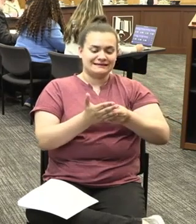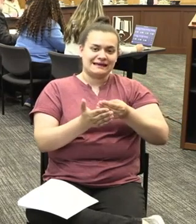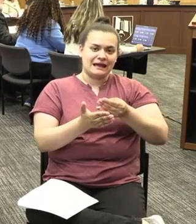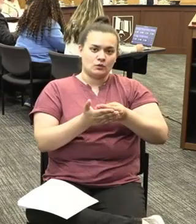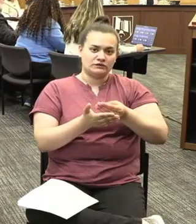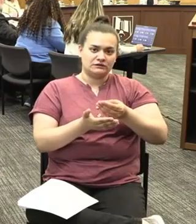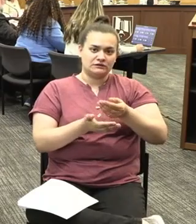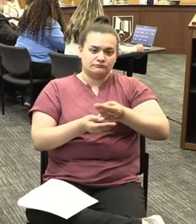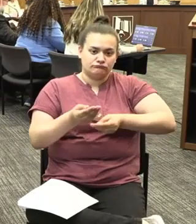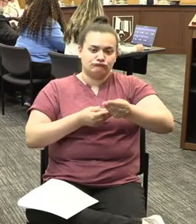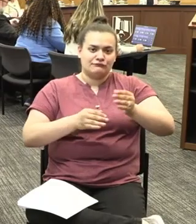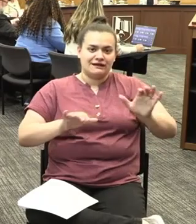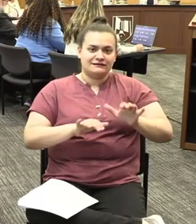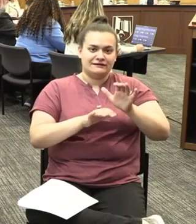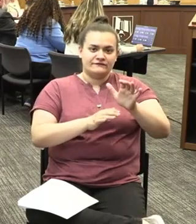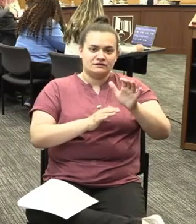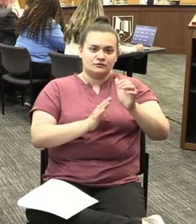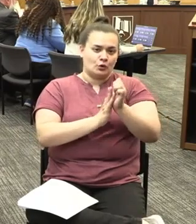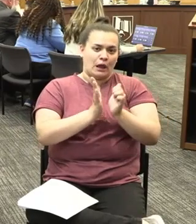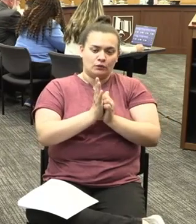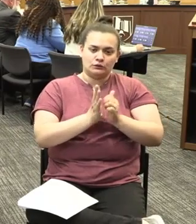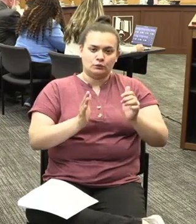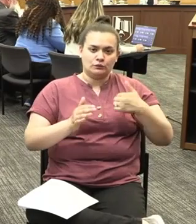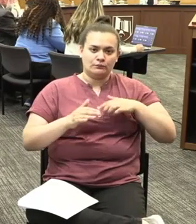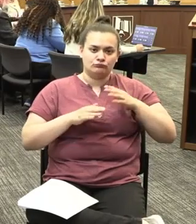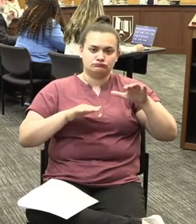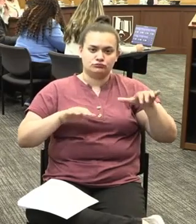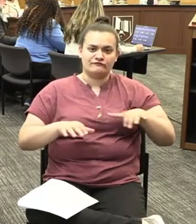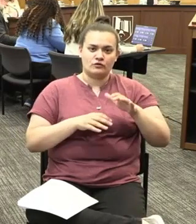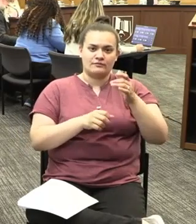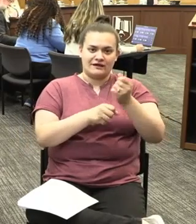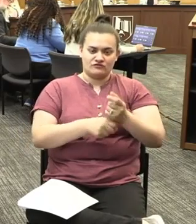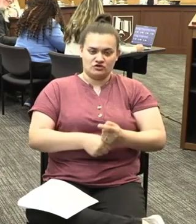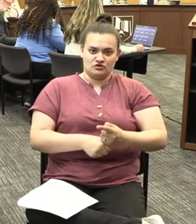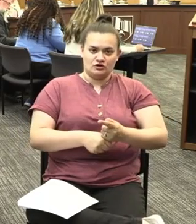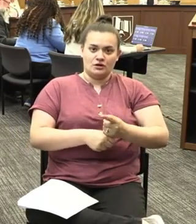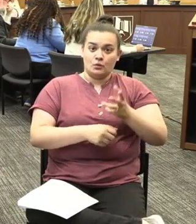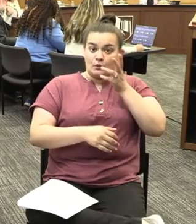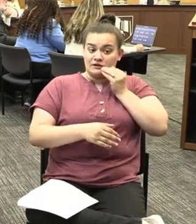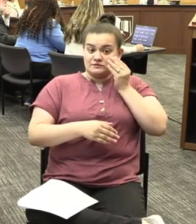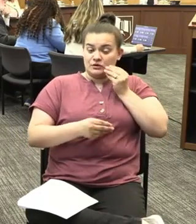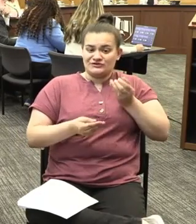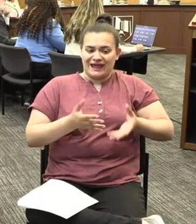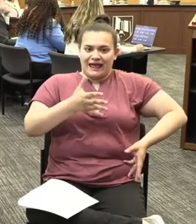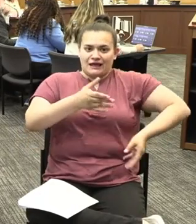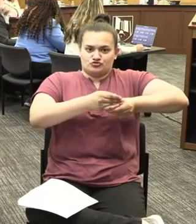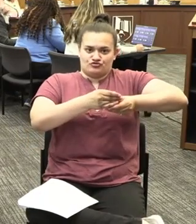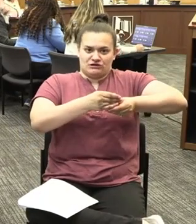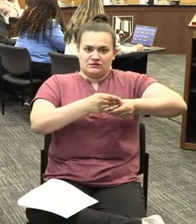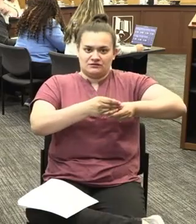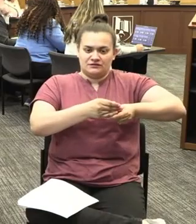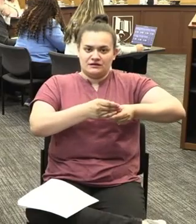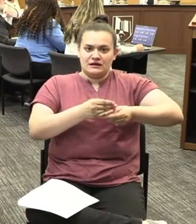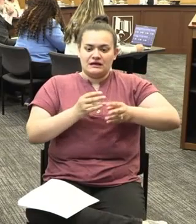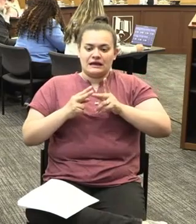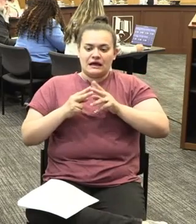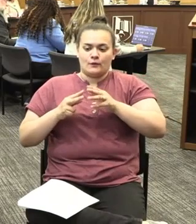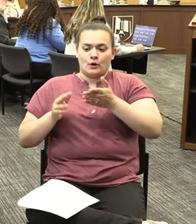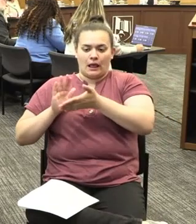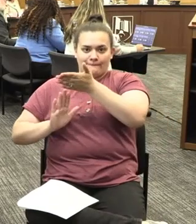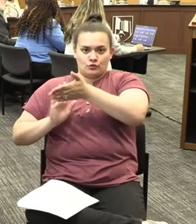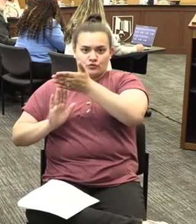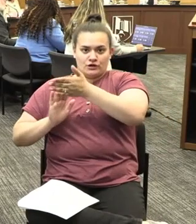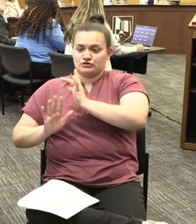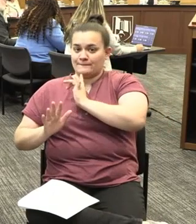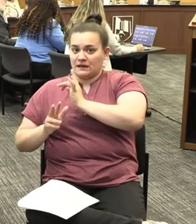we perform every year when we experience a surplus in either our operations